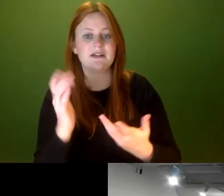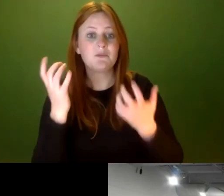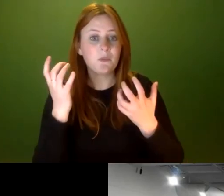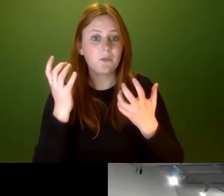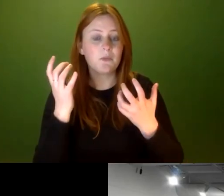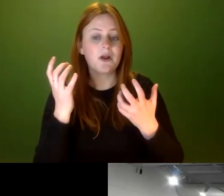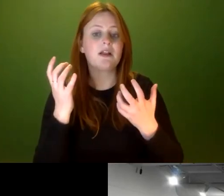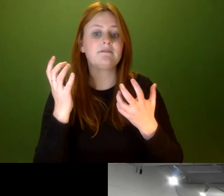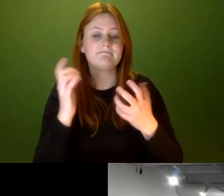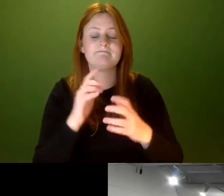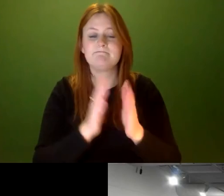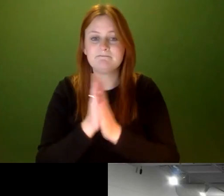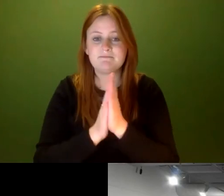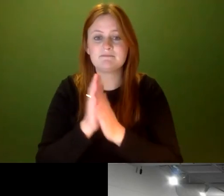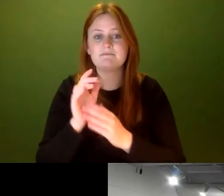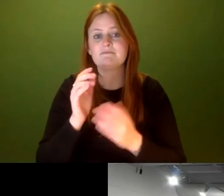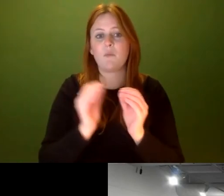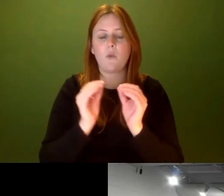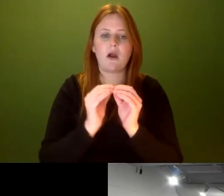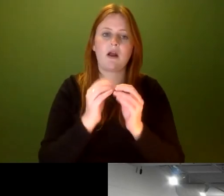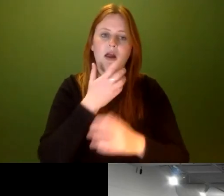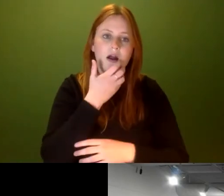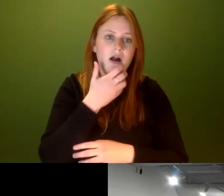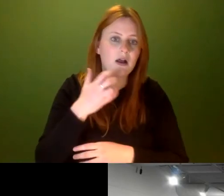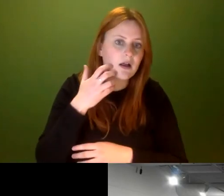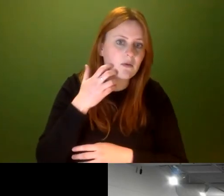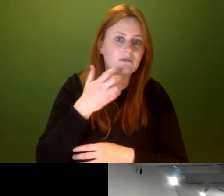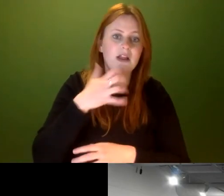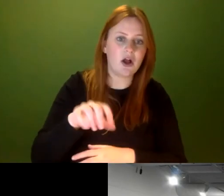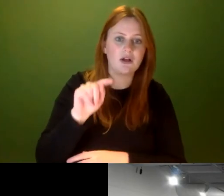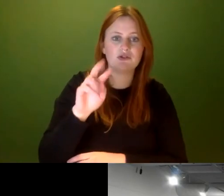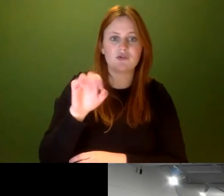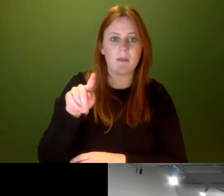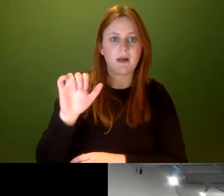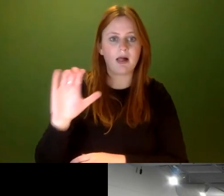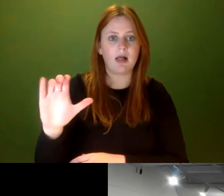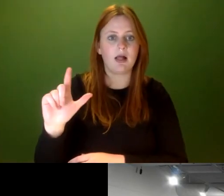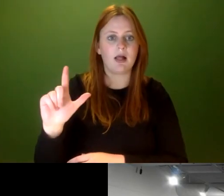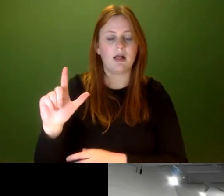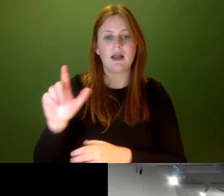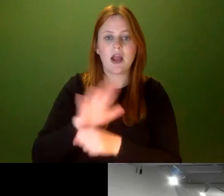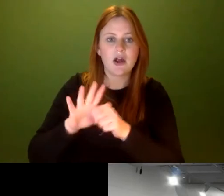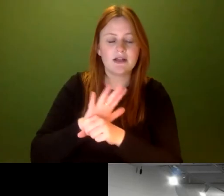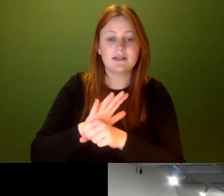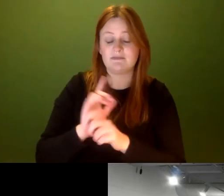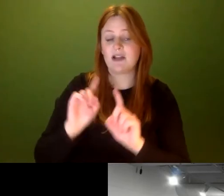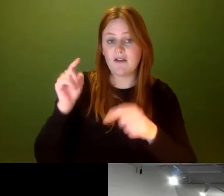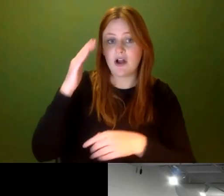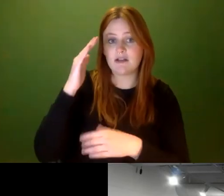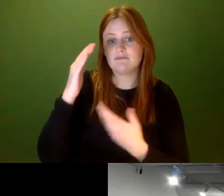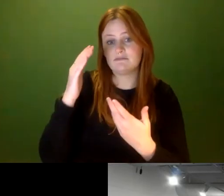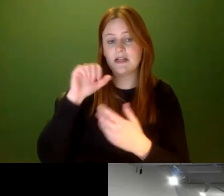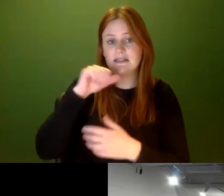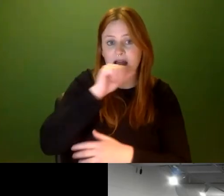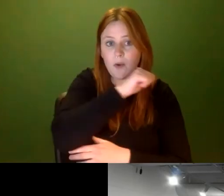in tropical plants in particular, and have spent some time in Taiwan. So, you know, maybe moving a